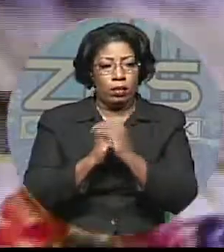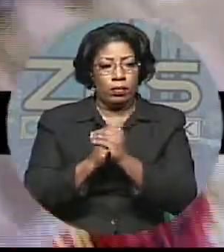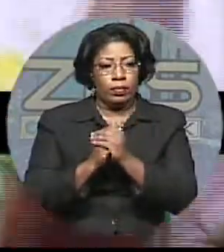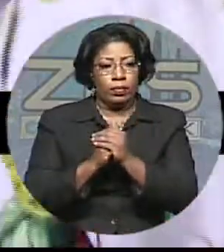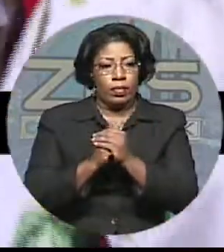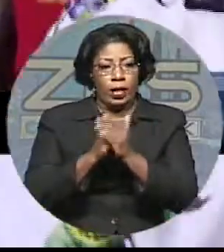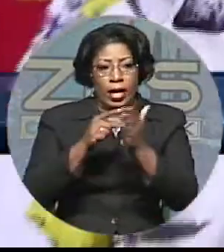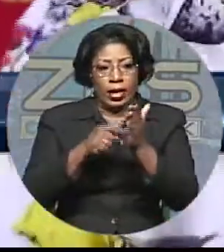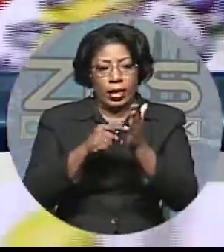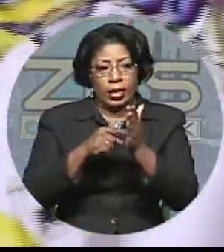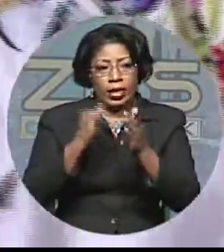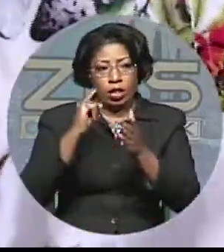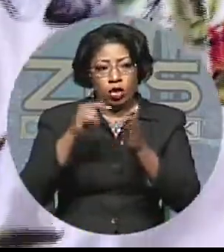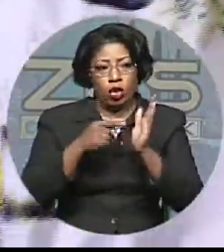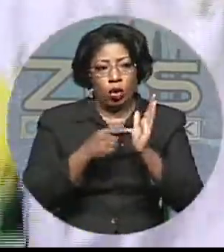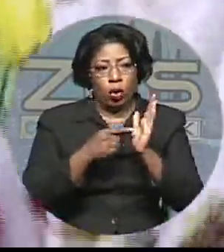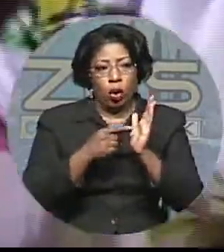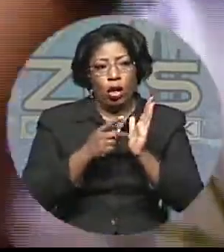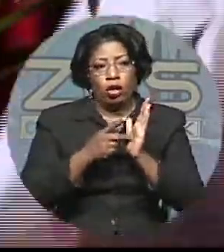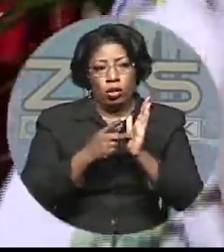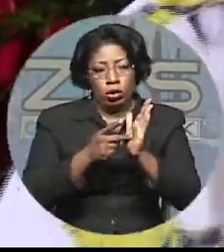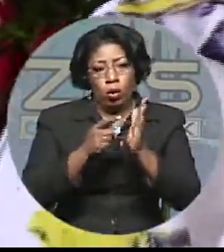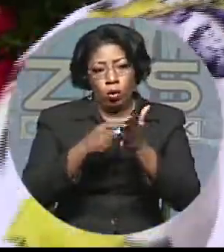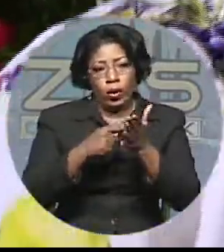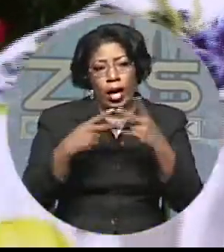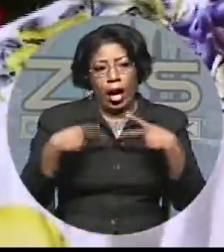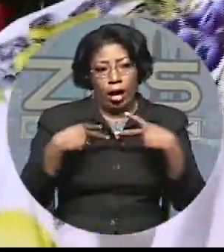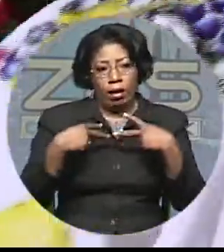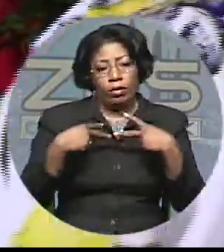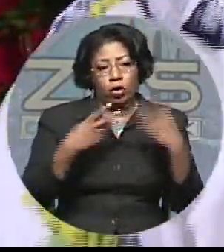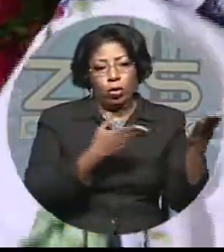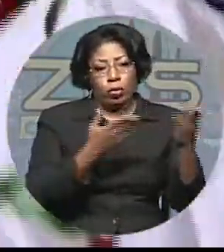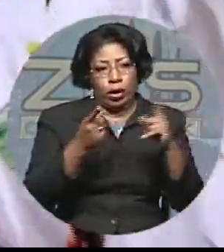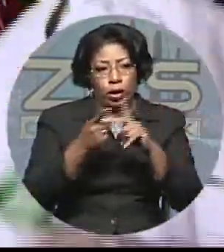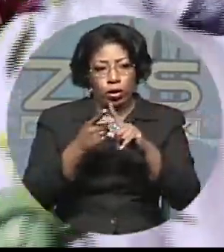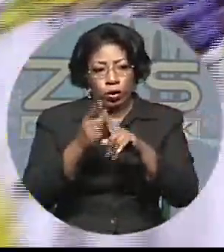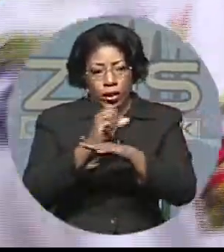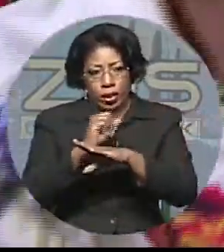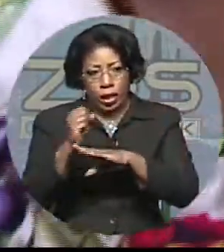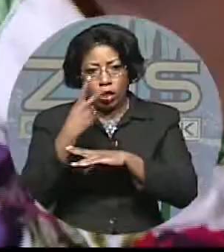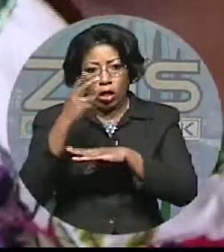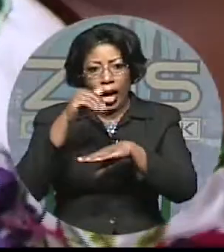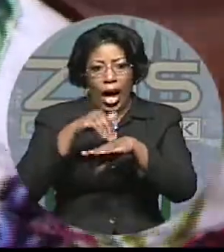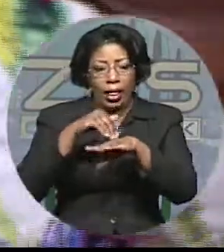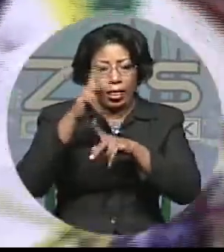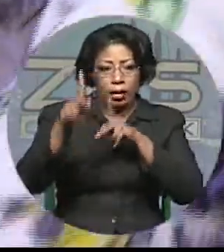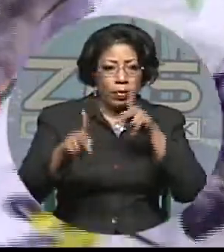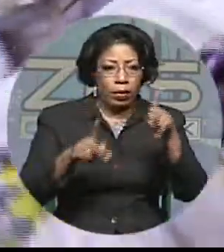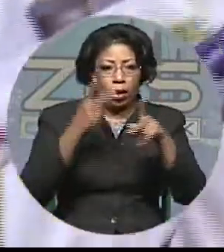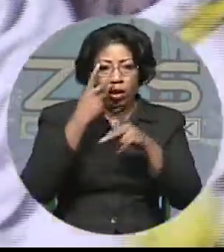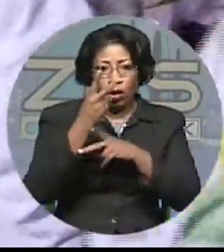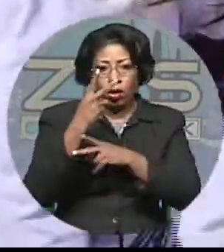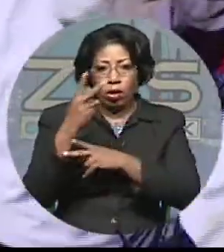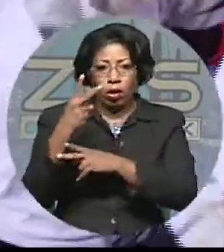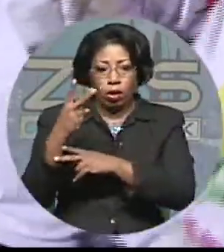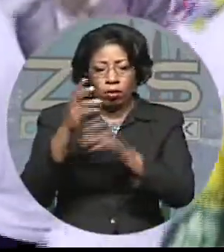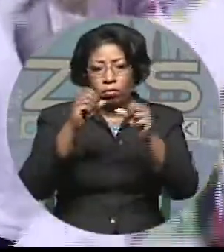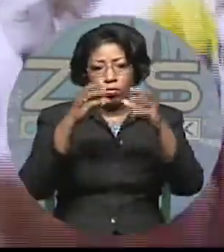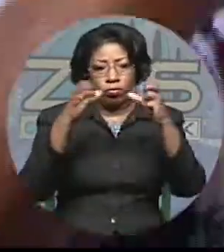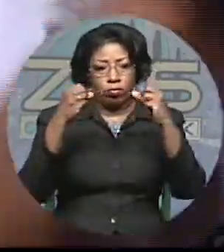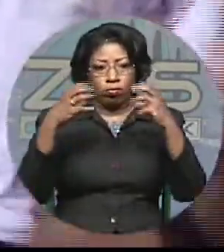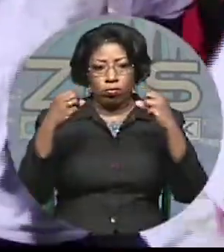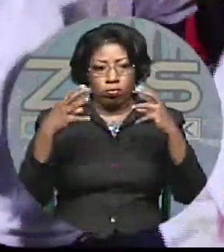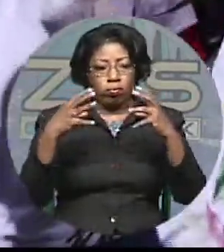just to prove what we got to offer and what we got to bring to the stage. Look at the people. We are mass out